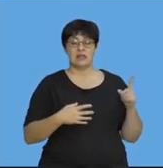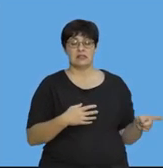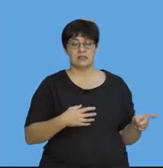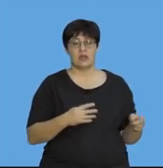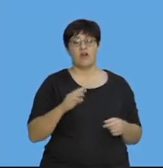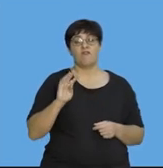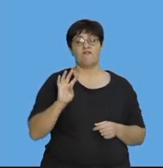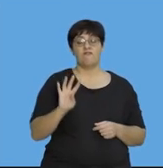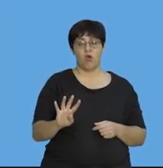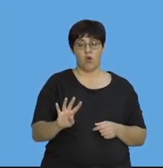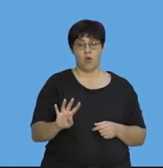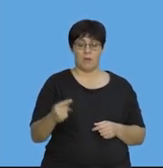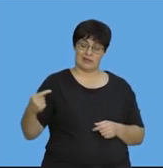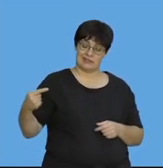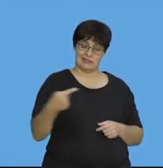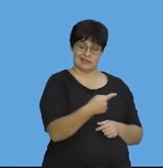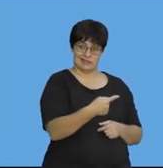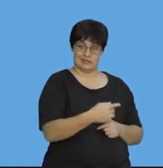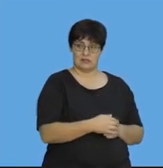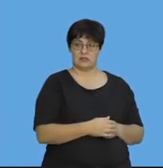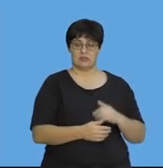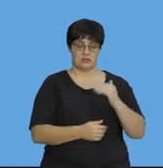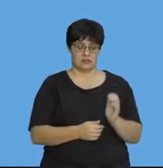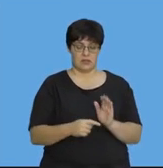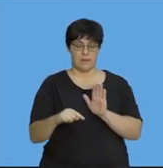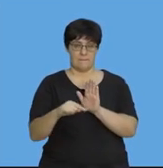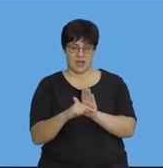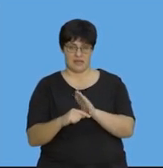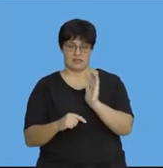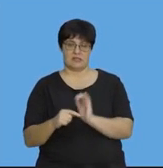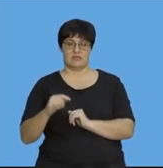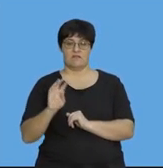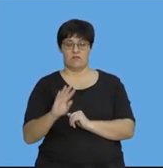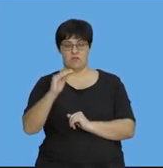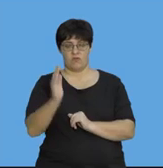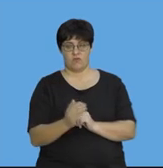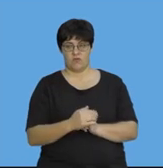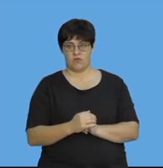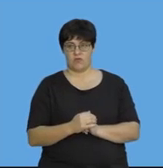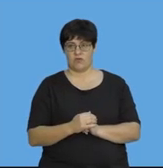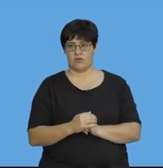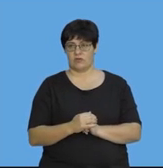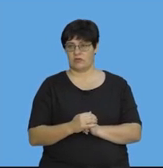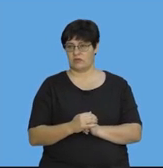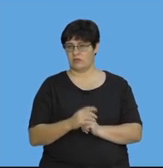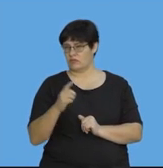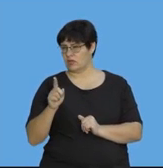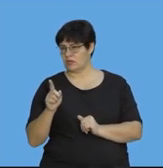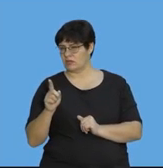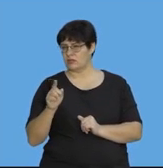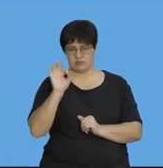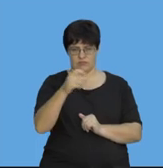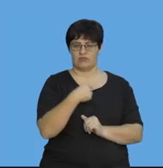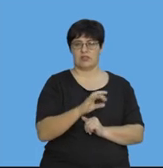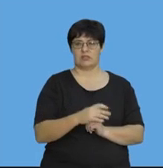initial velocity was 4, but it was in the opposite direction. So it's minus 4. Let's just double check